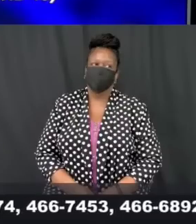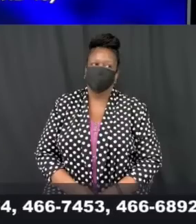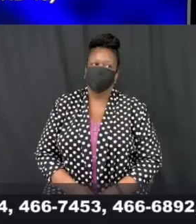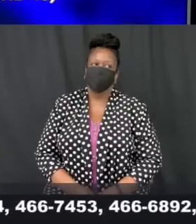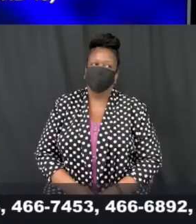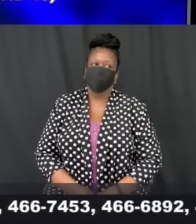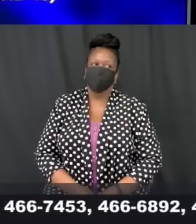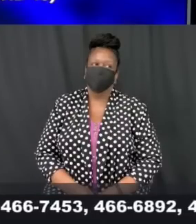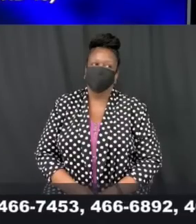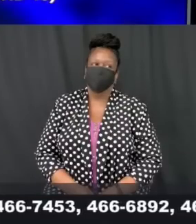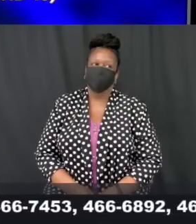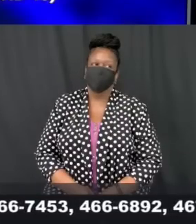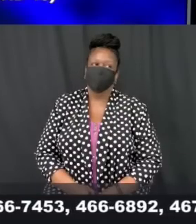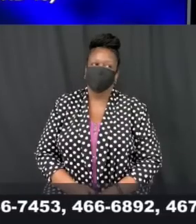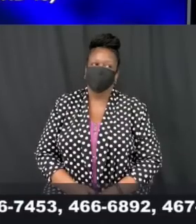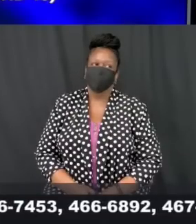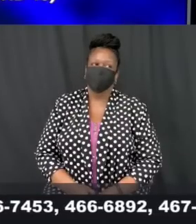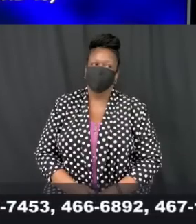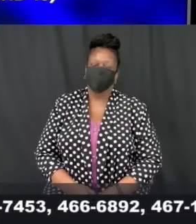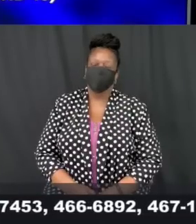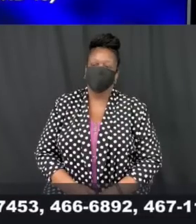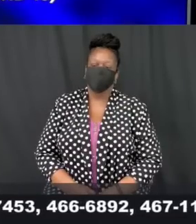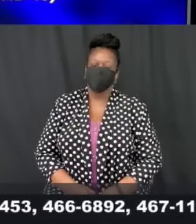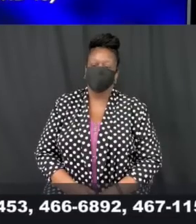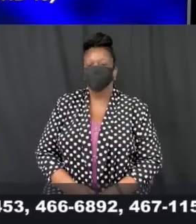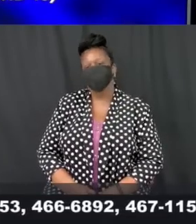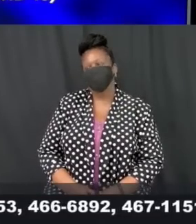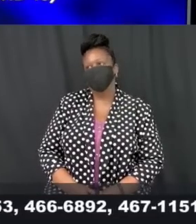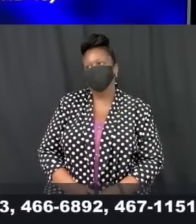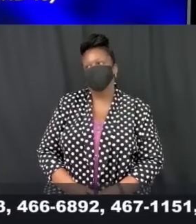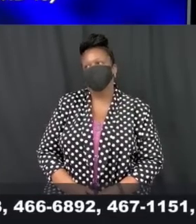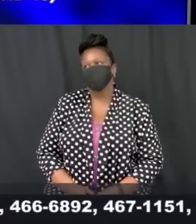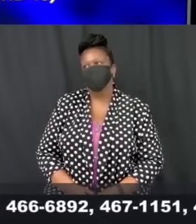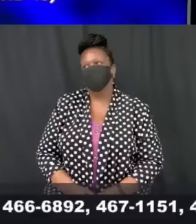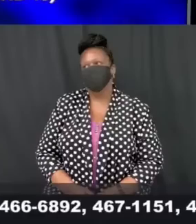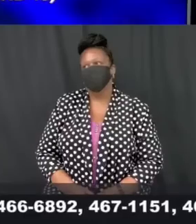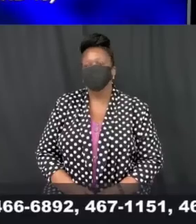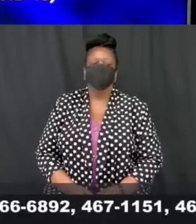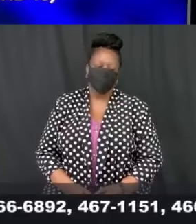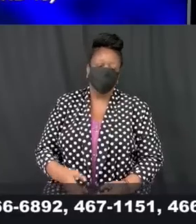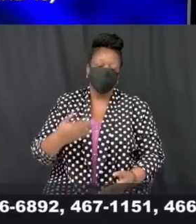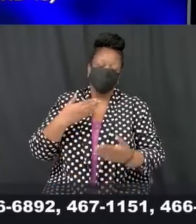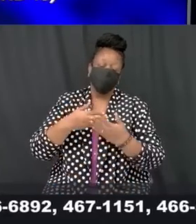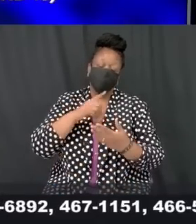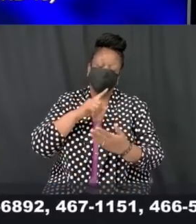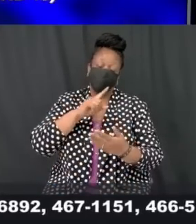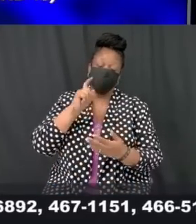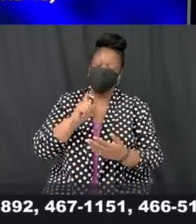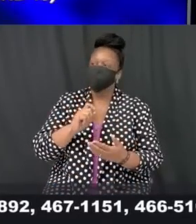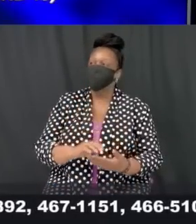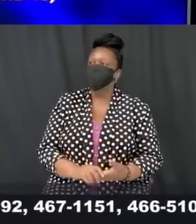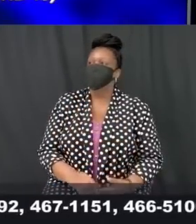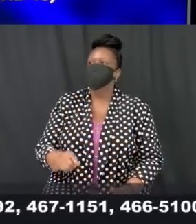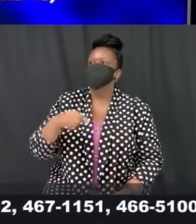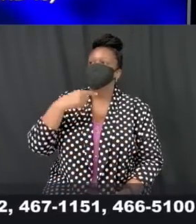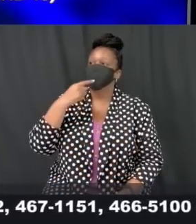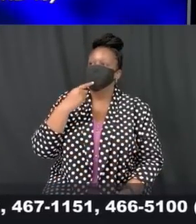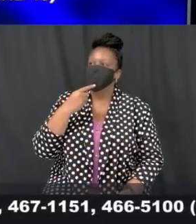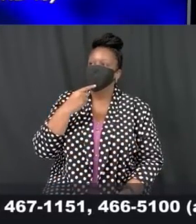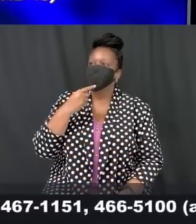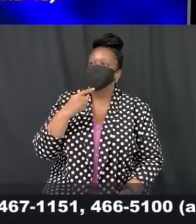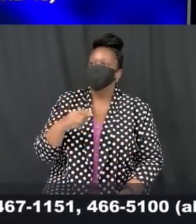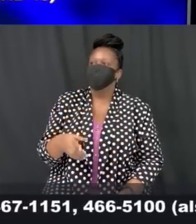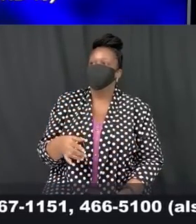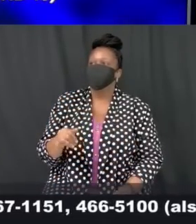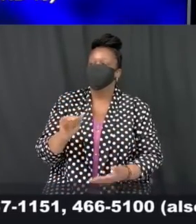Okay, so good questions, Mr. Williams. In my presentation, I said